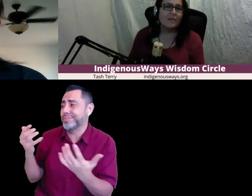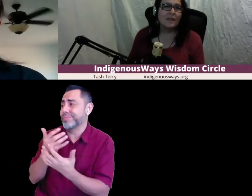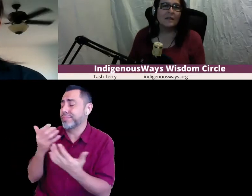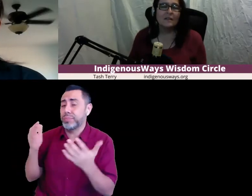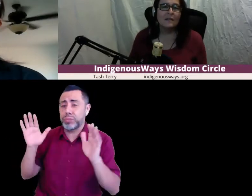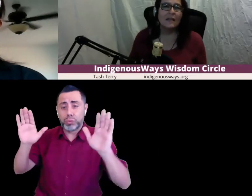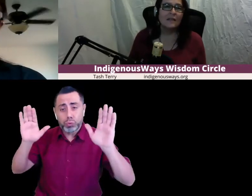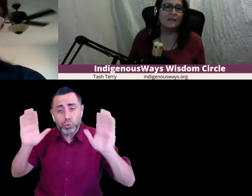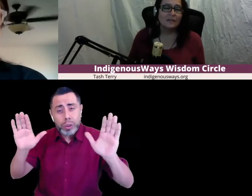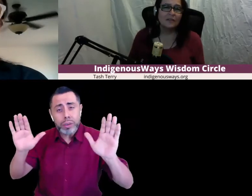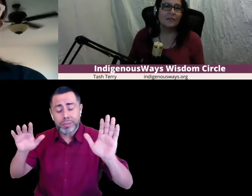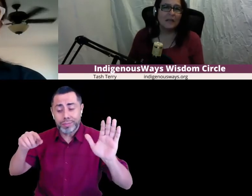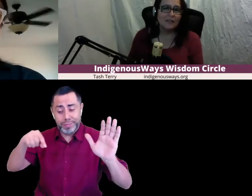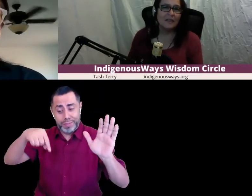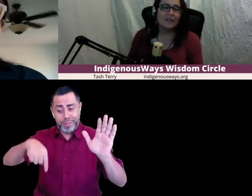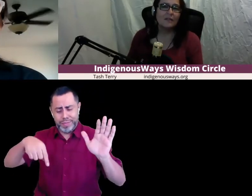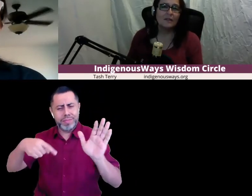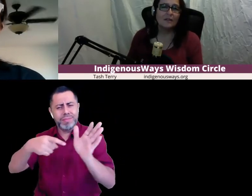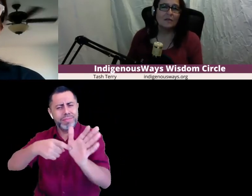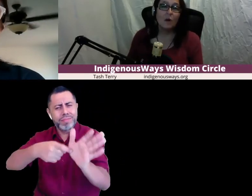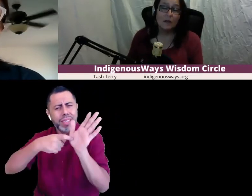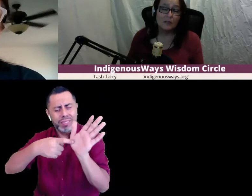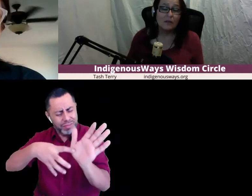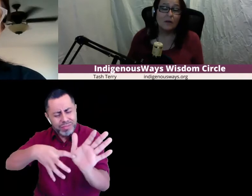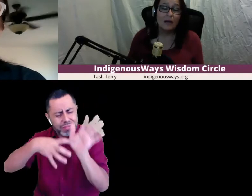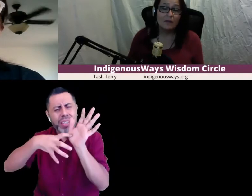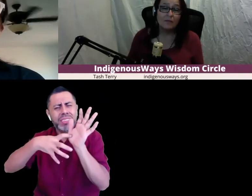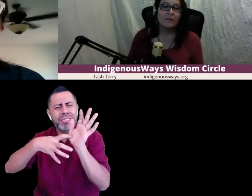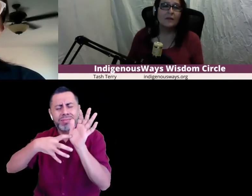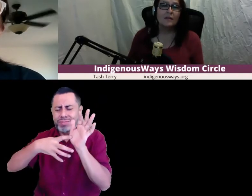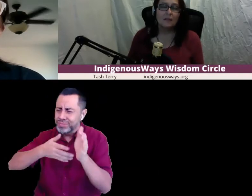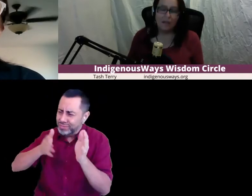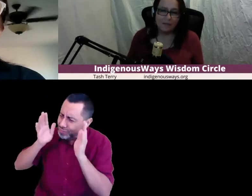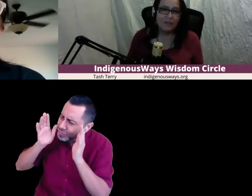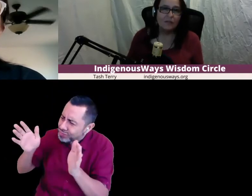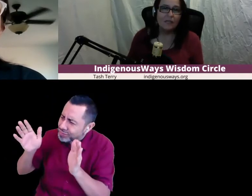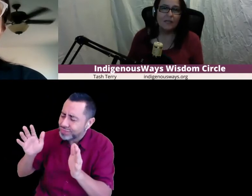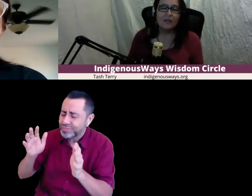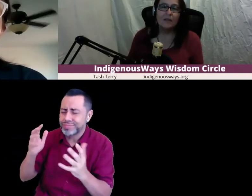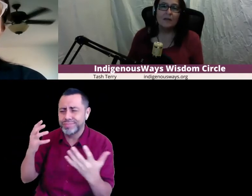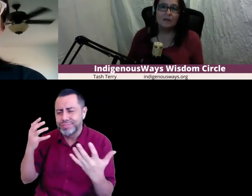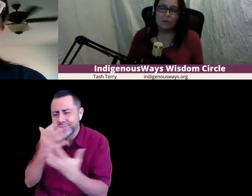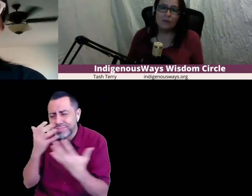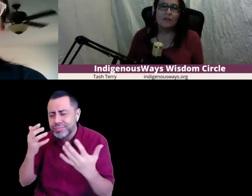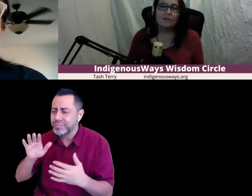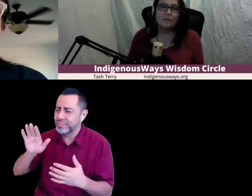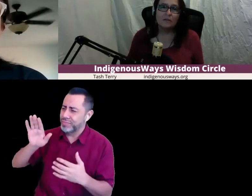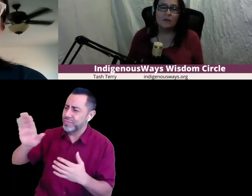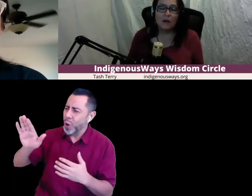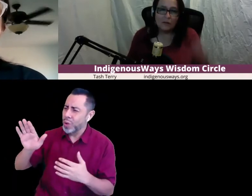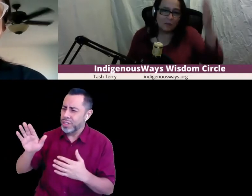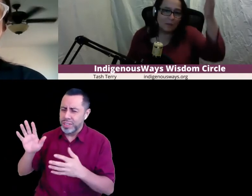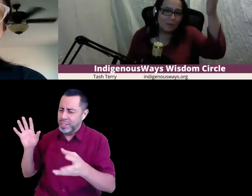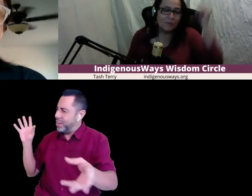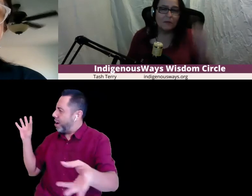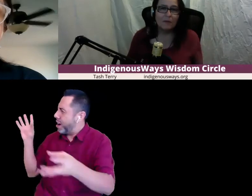necessary. And this is amazing, the walk that you have, the life that you lead, the work that you do. All